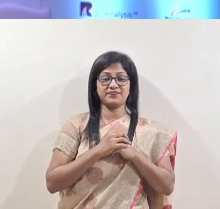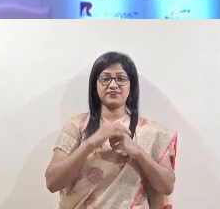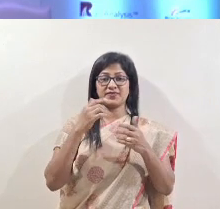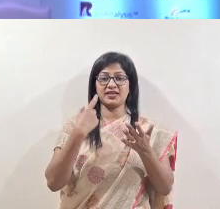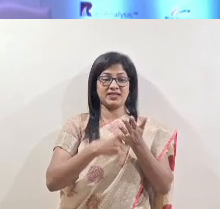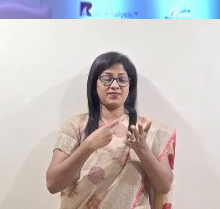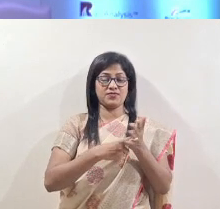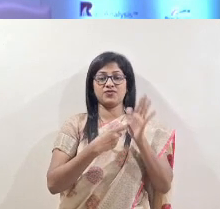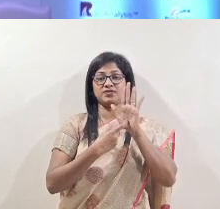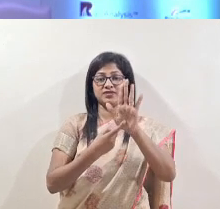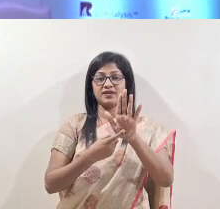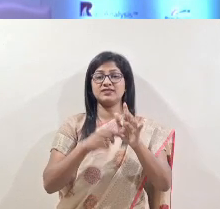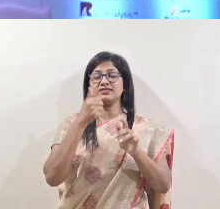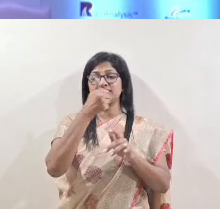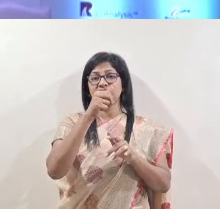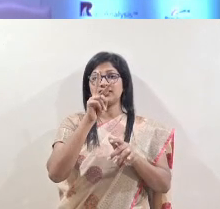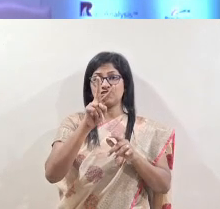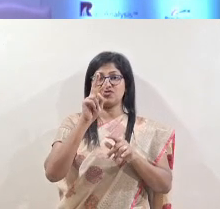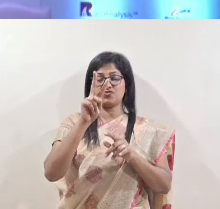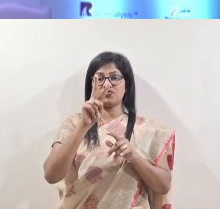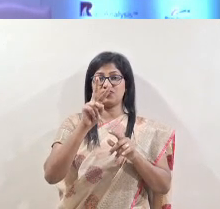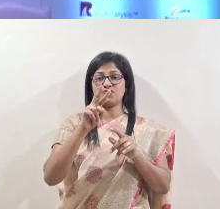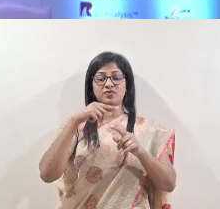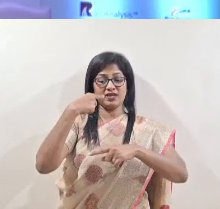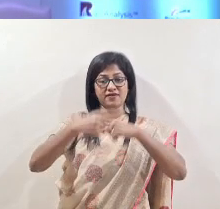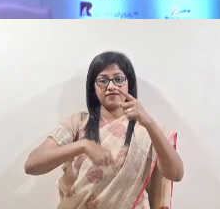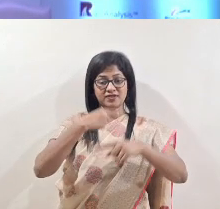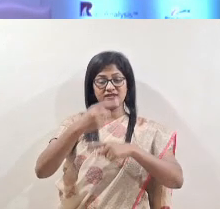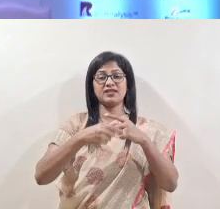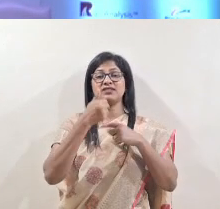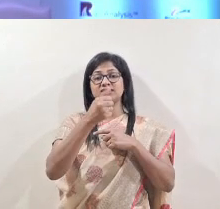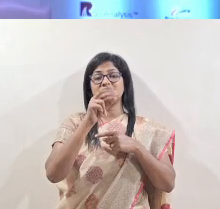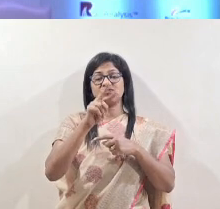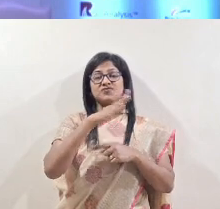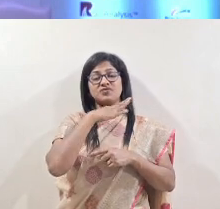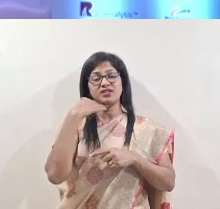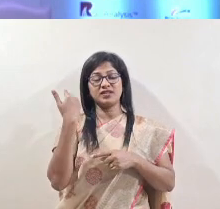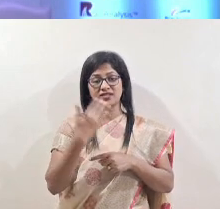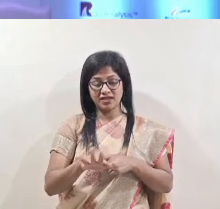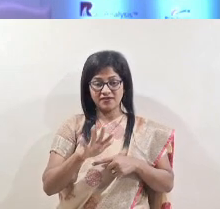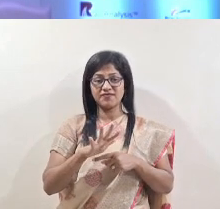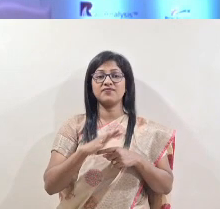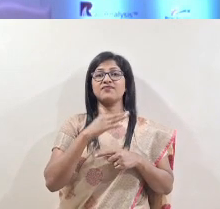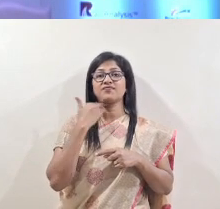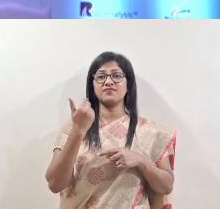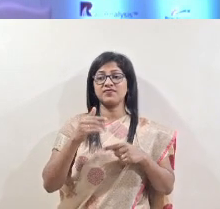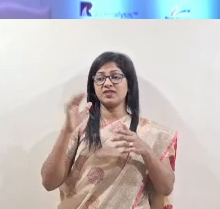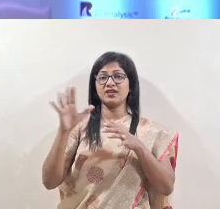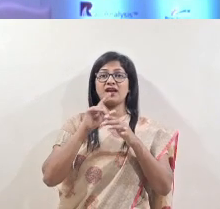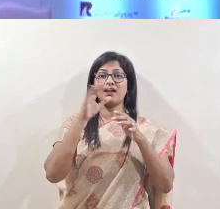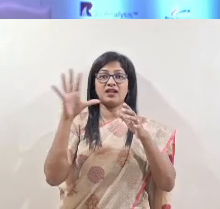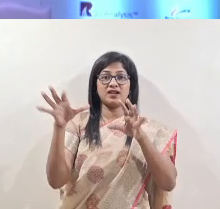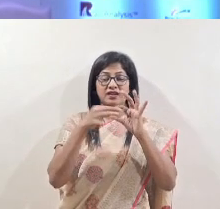like 62 deaths occur daily, which is 15% of total road accidents.